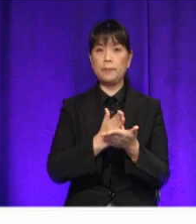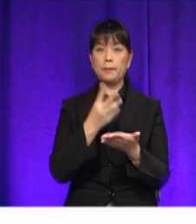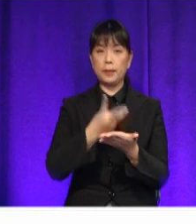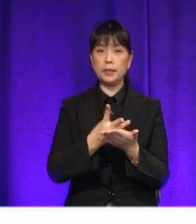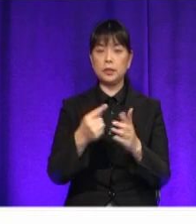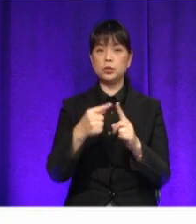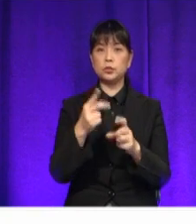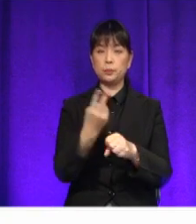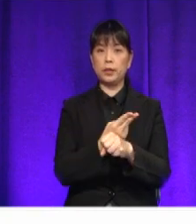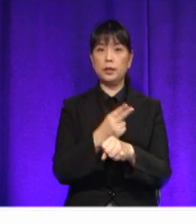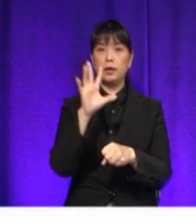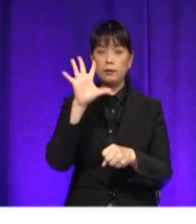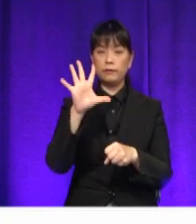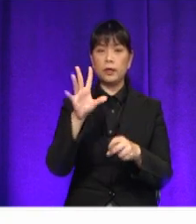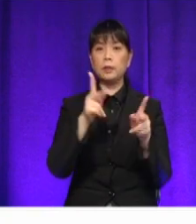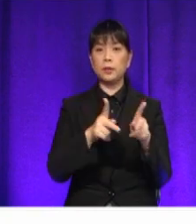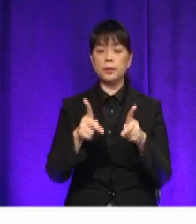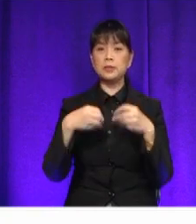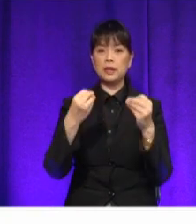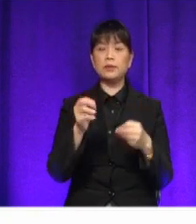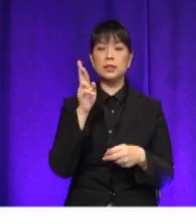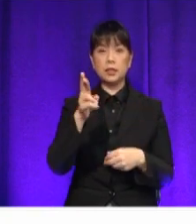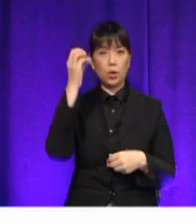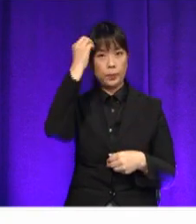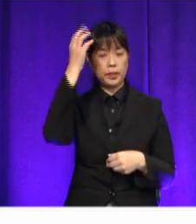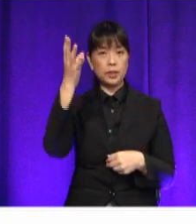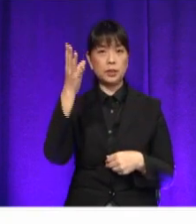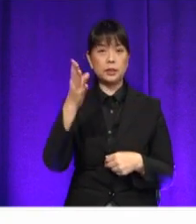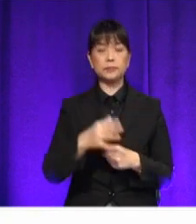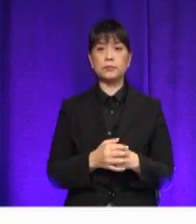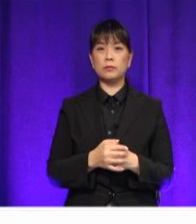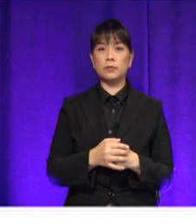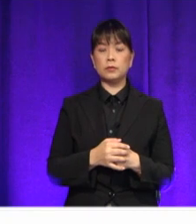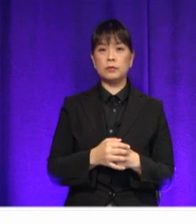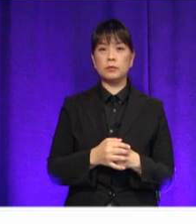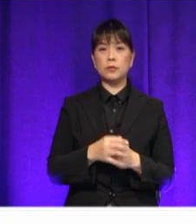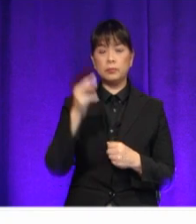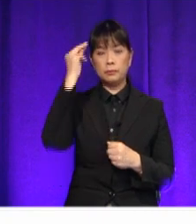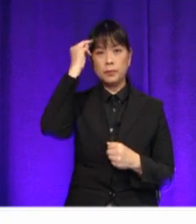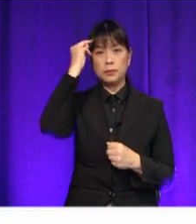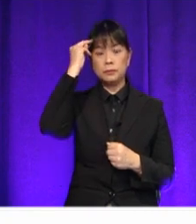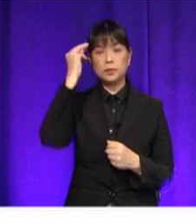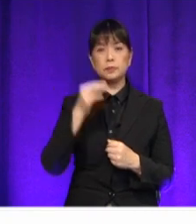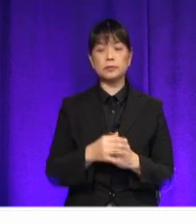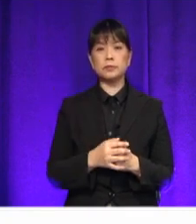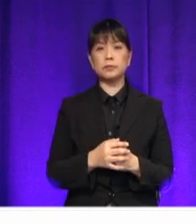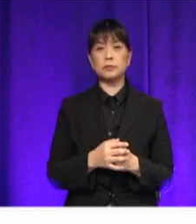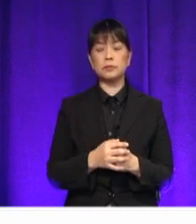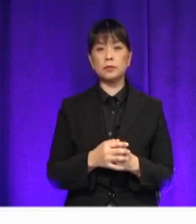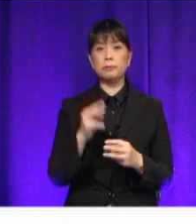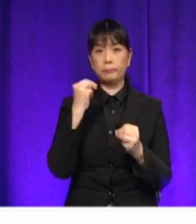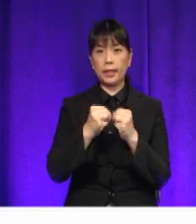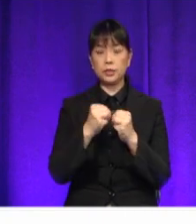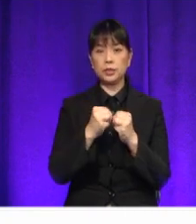5 people giving their opinion about the best way to use it. Match the speakers 1 to 5 with the people A to E.